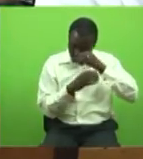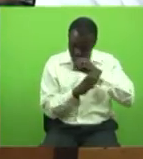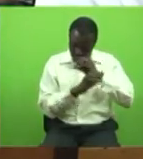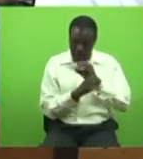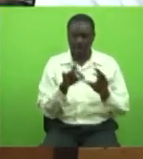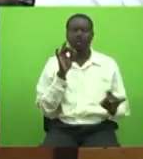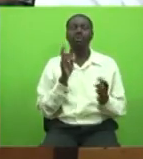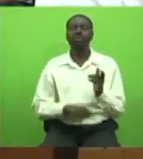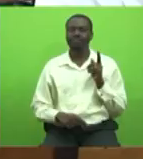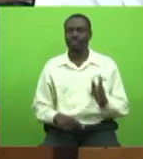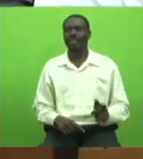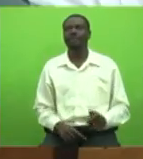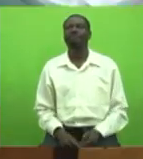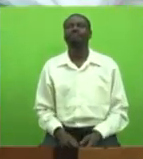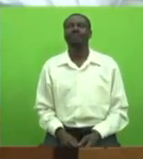consent form here,